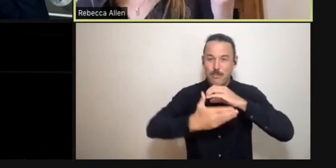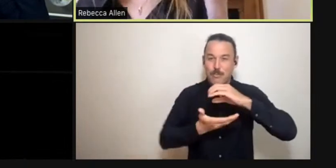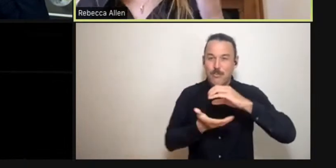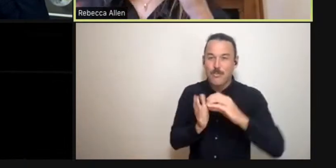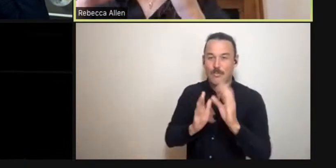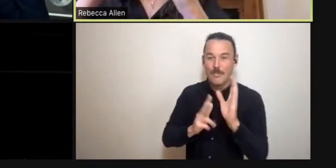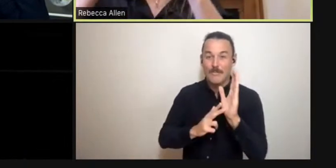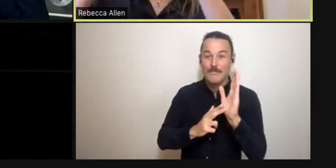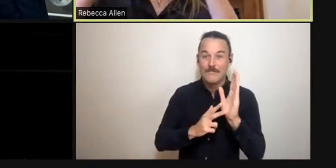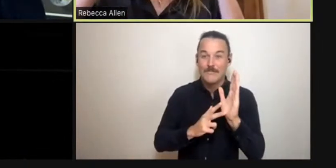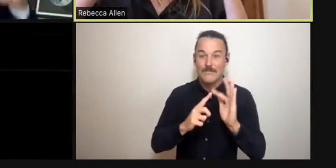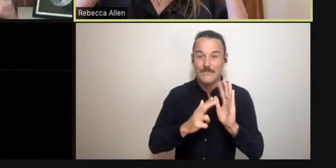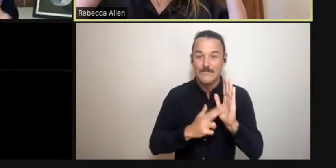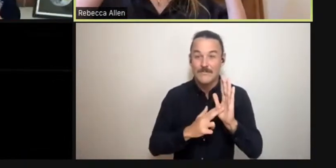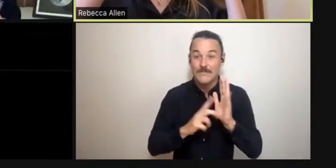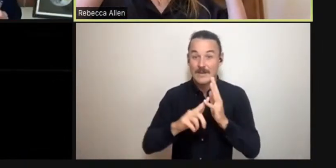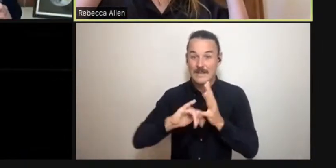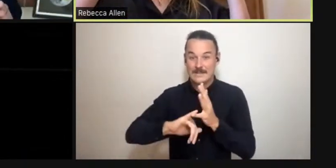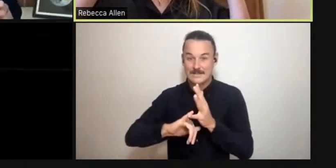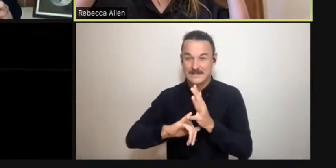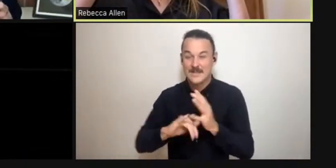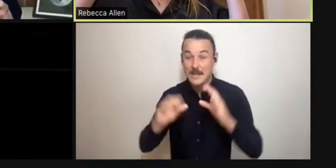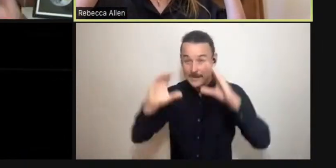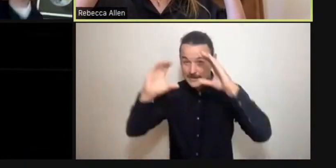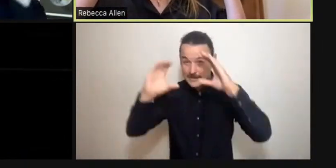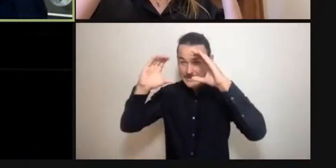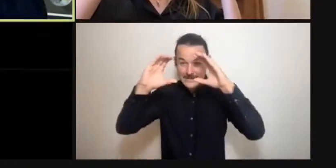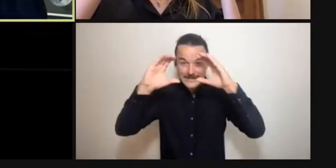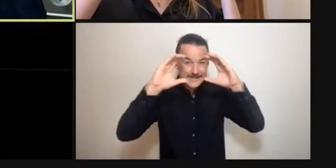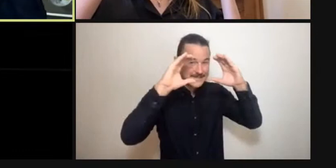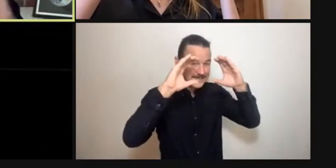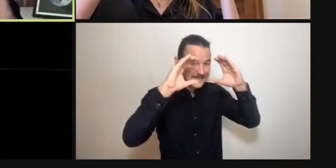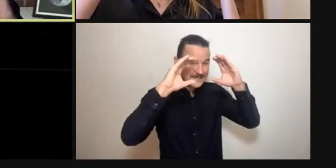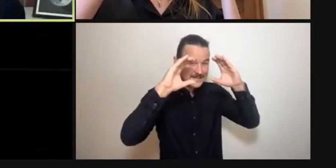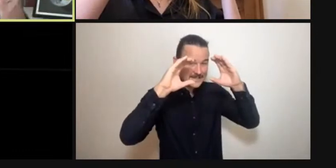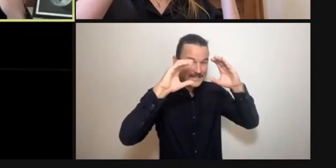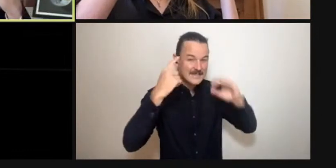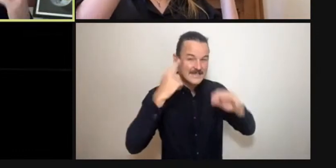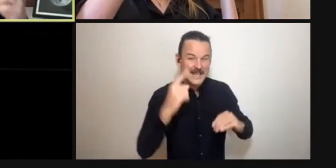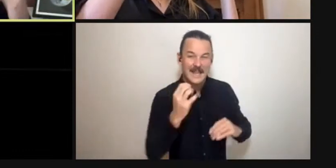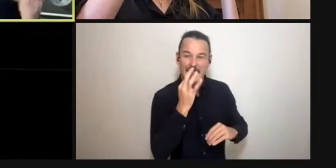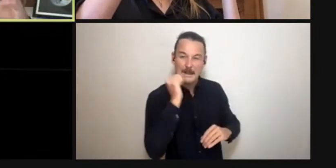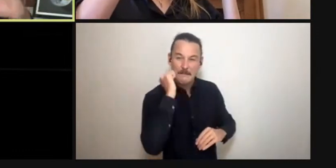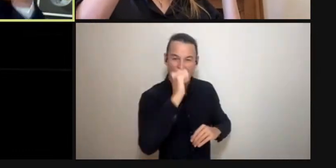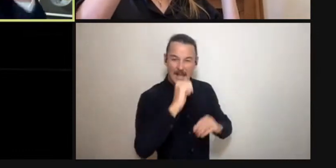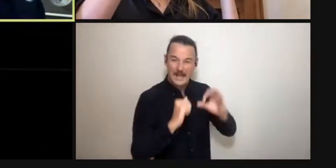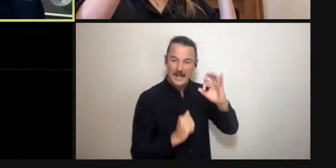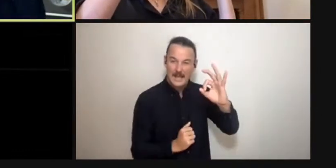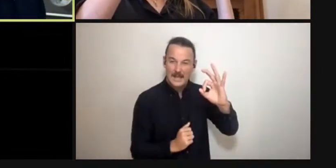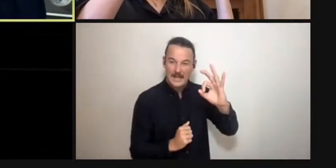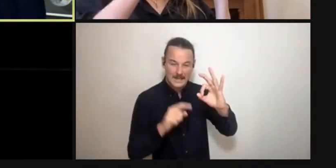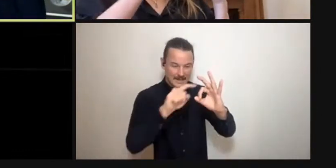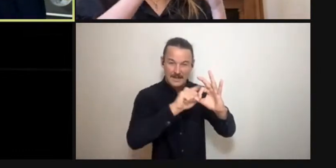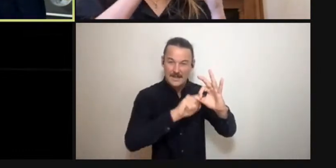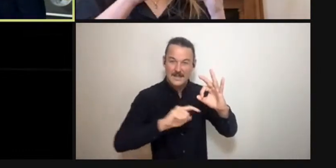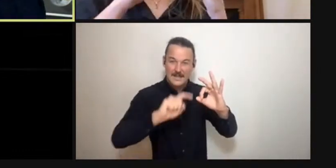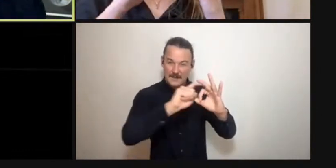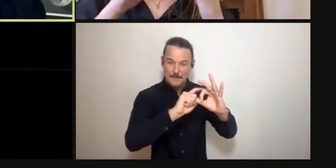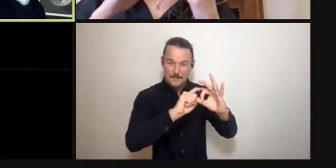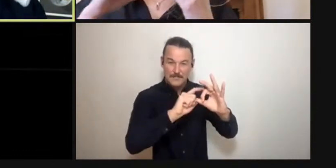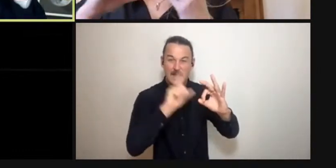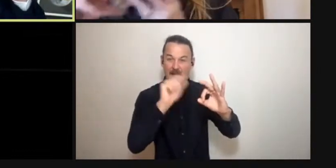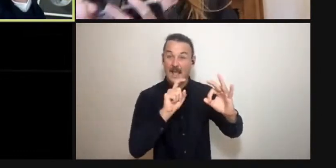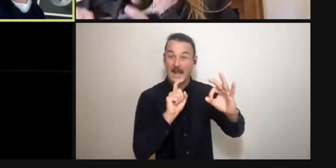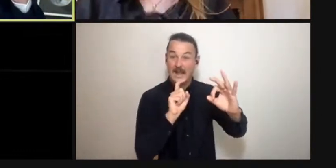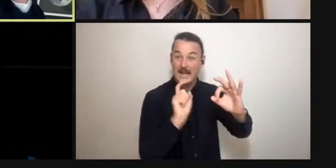it's obscuring the sun a little bit. There's a transit where it's passing between the Earth and the sun. So you can either click on it directly